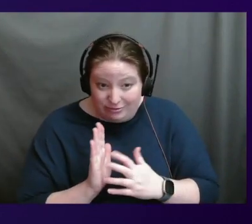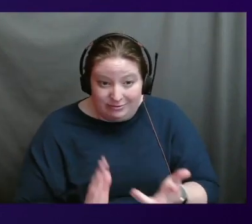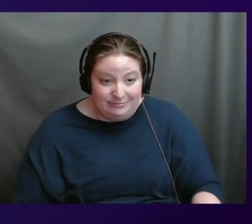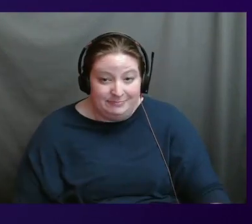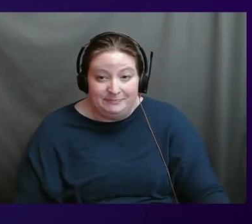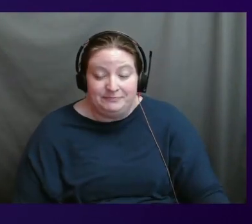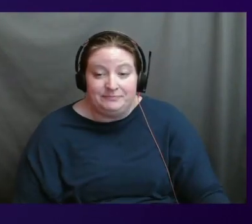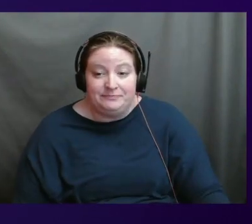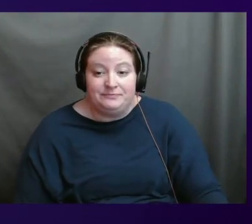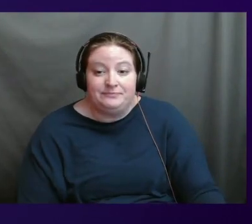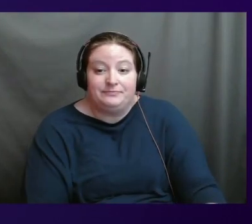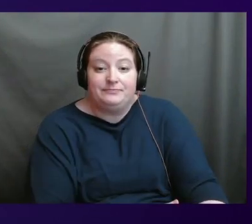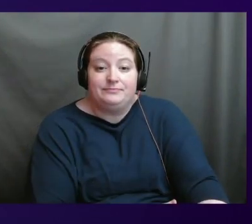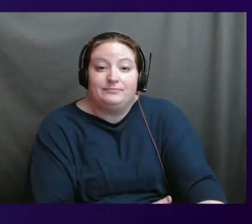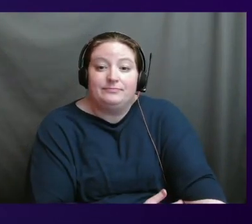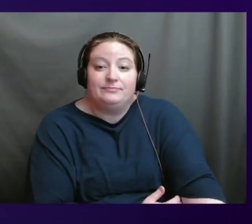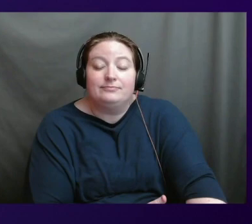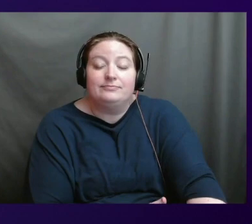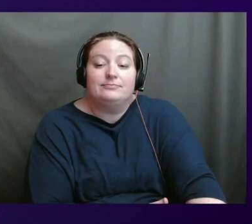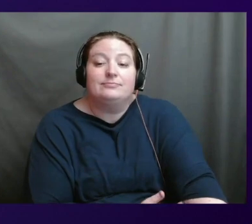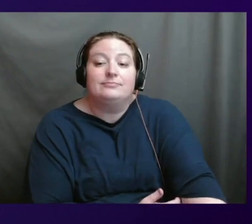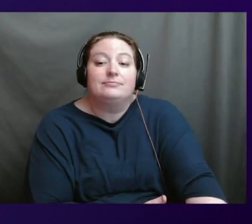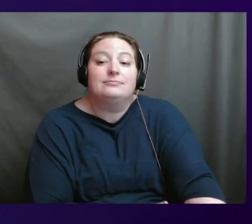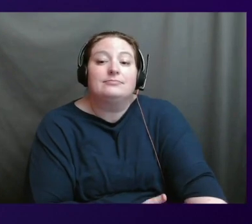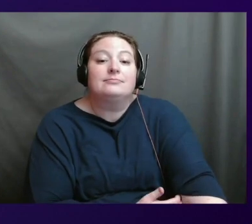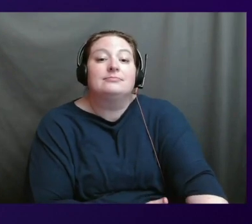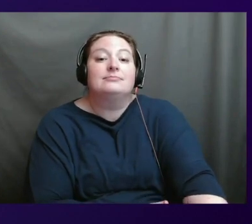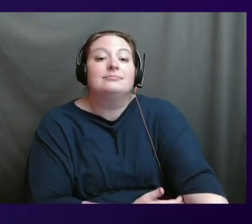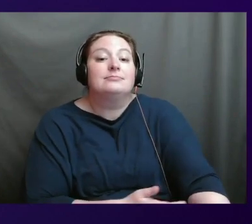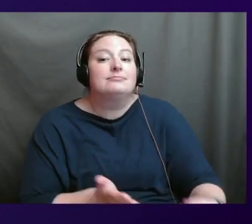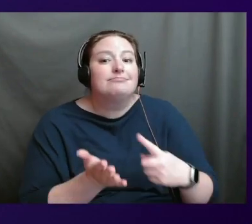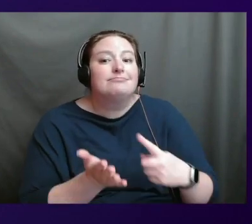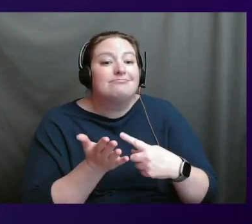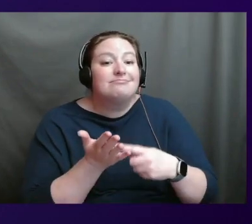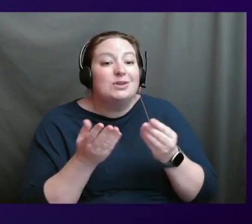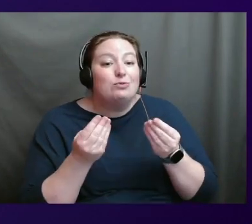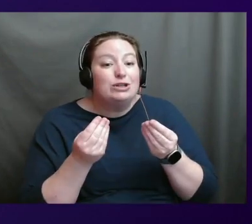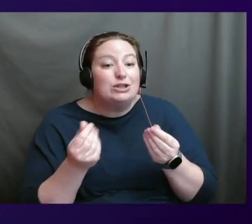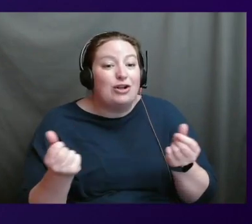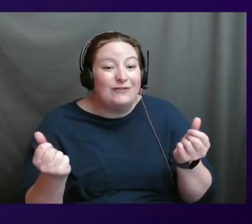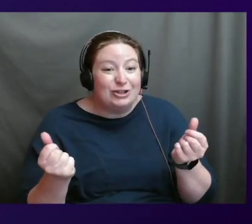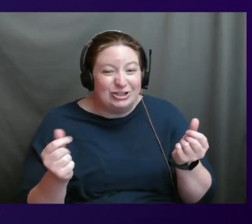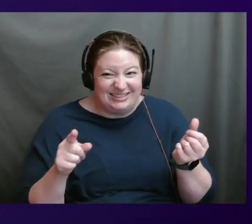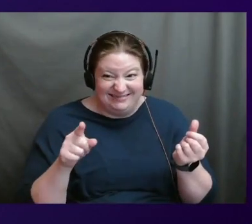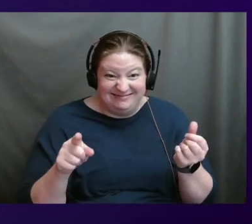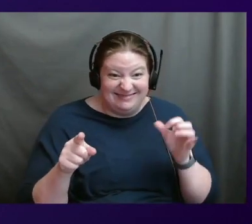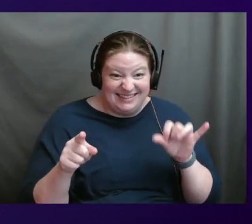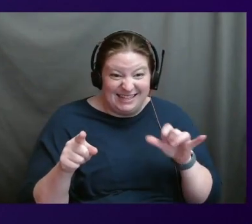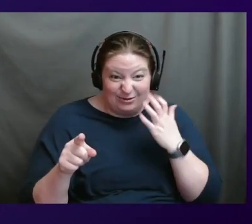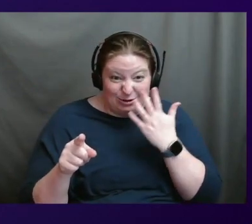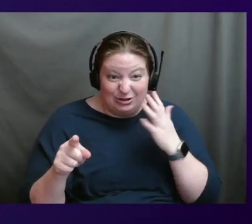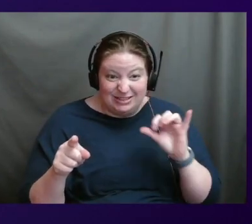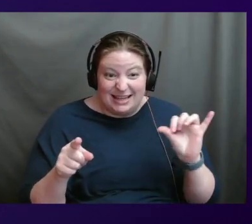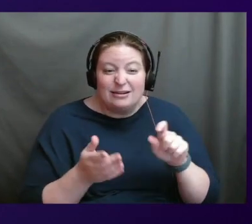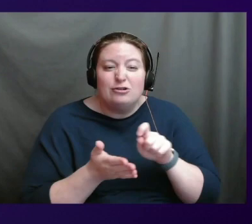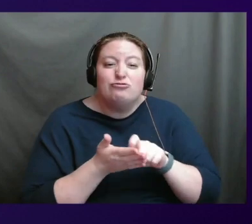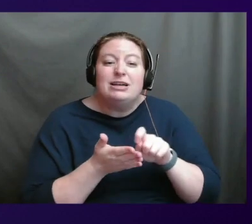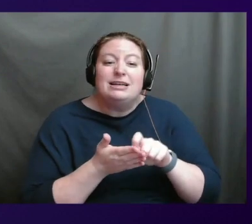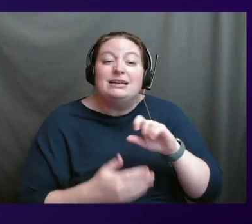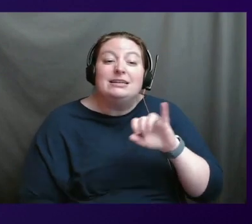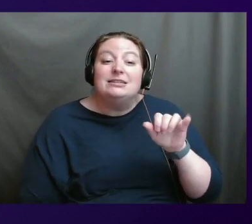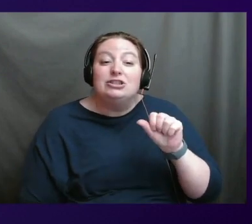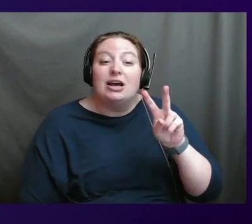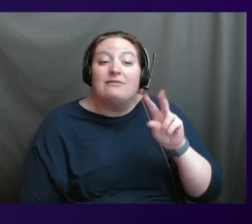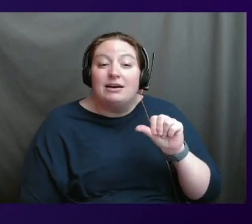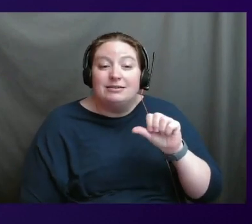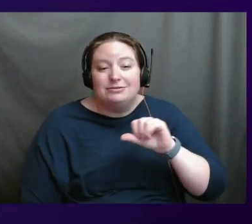From here, talking about the resolvers a little bit, this is what it looks like. Now, this is written in JavaScript, but as you'll see, I've written